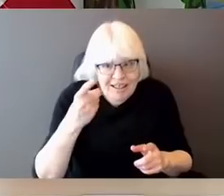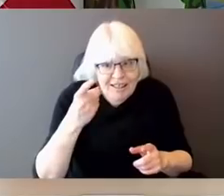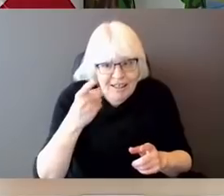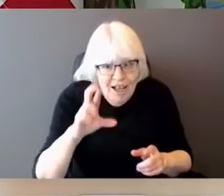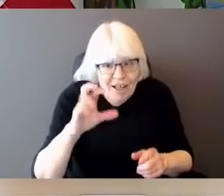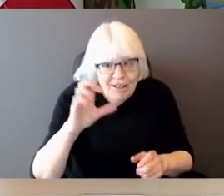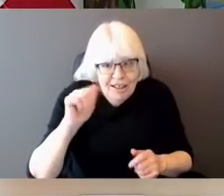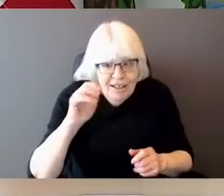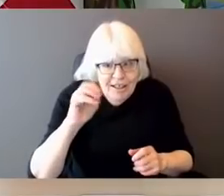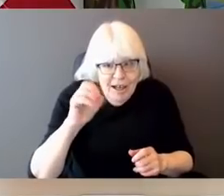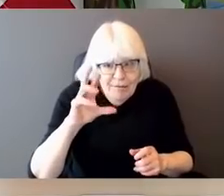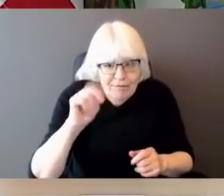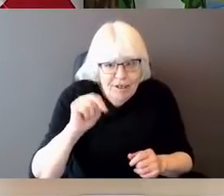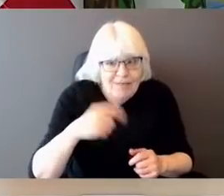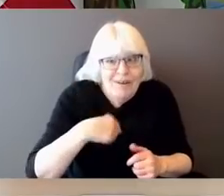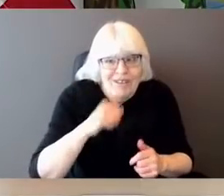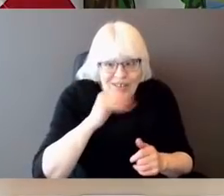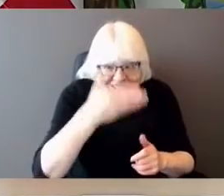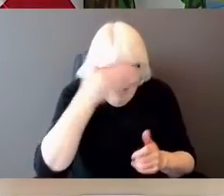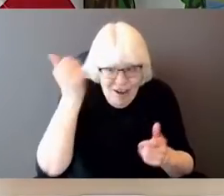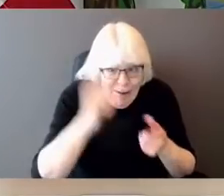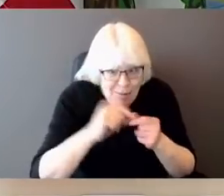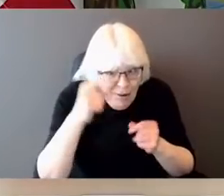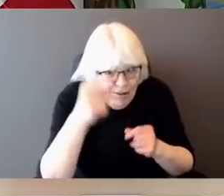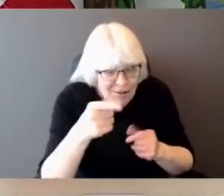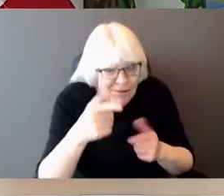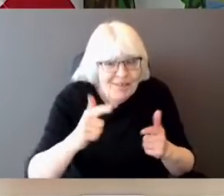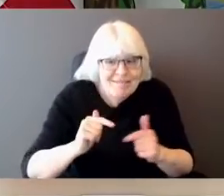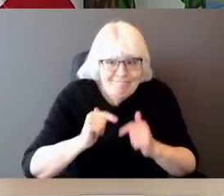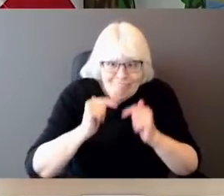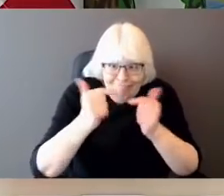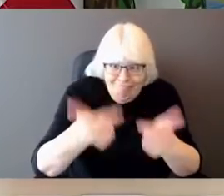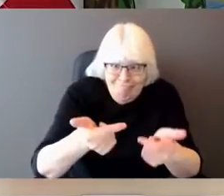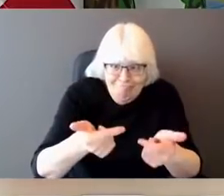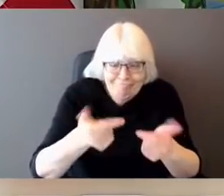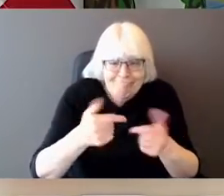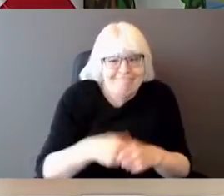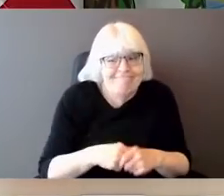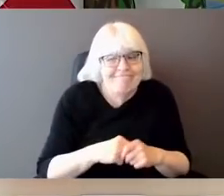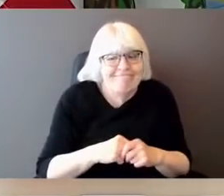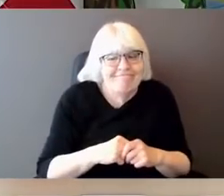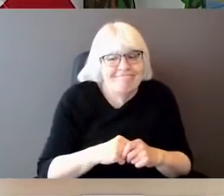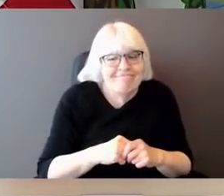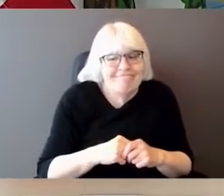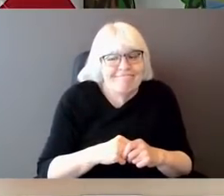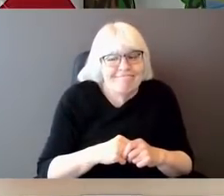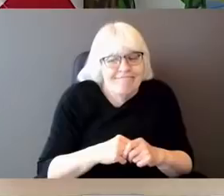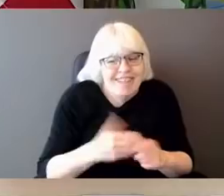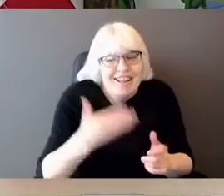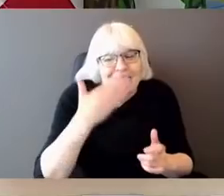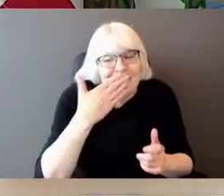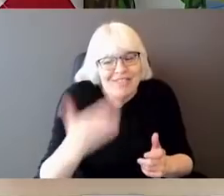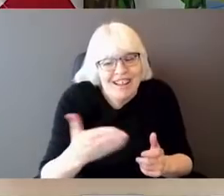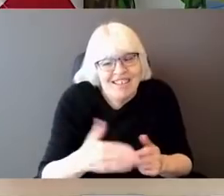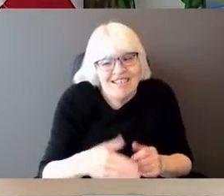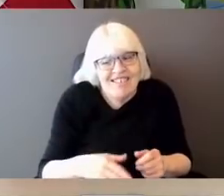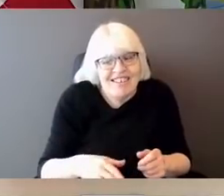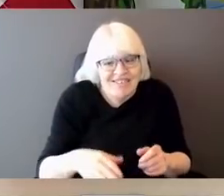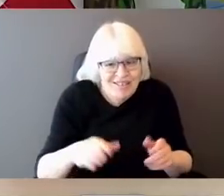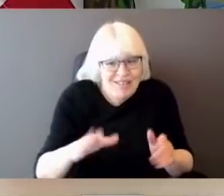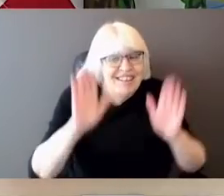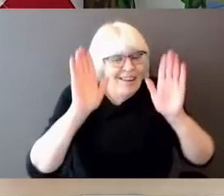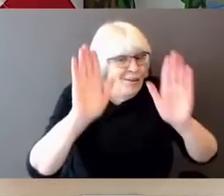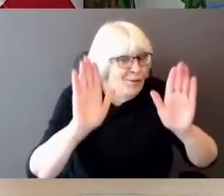Sure, thank you so much. So that's a great question. And so, as Dr. Morrison had already indicated, we do anticipate